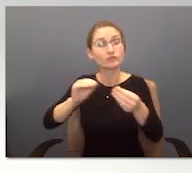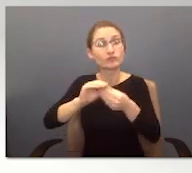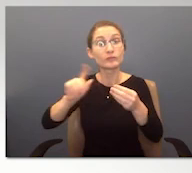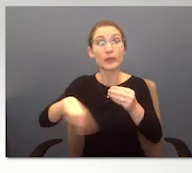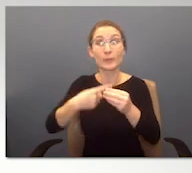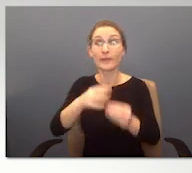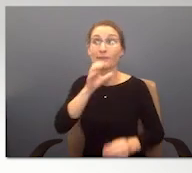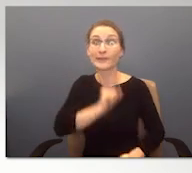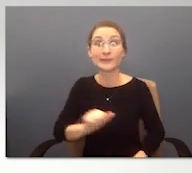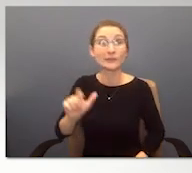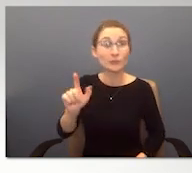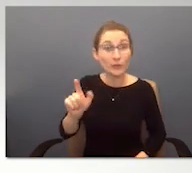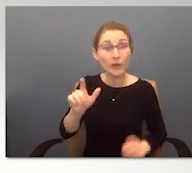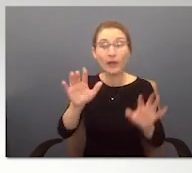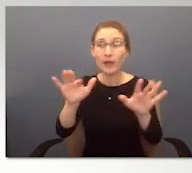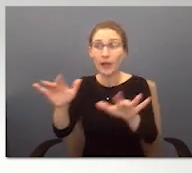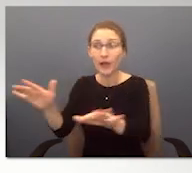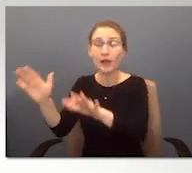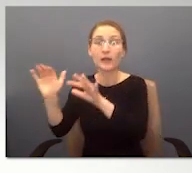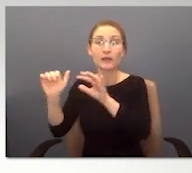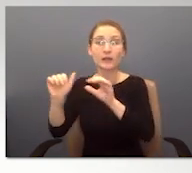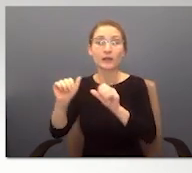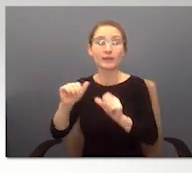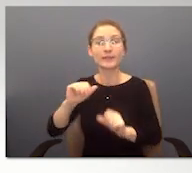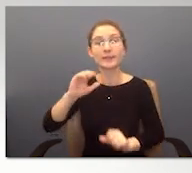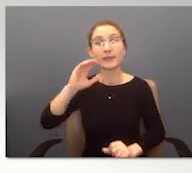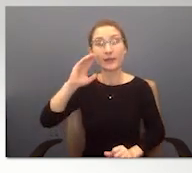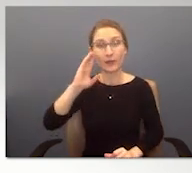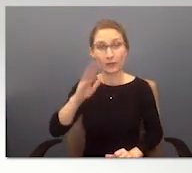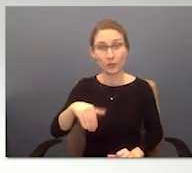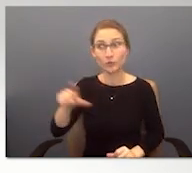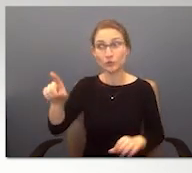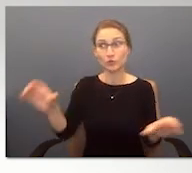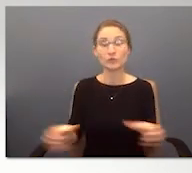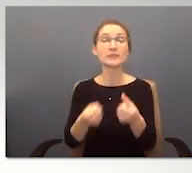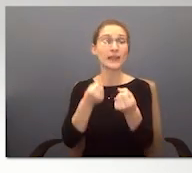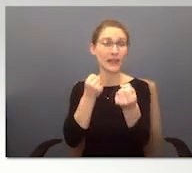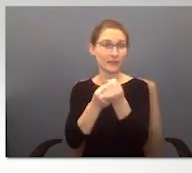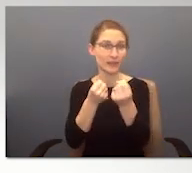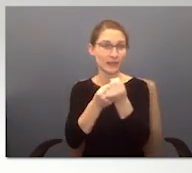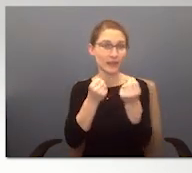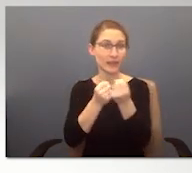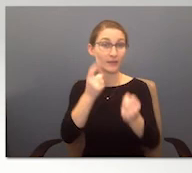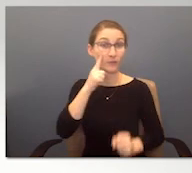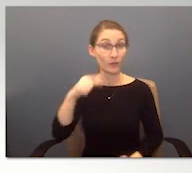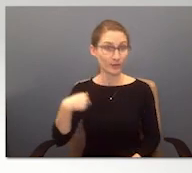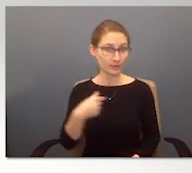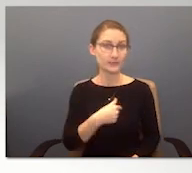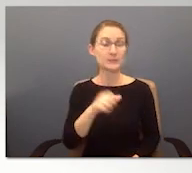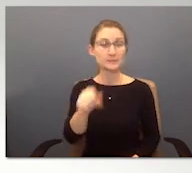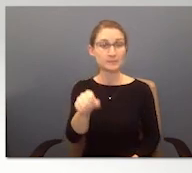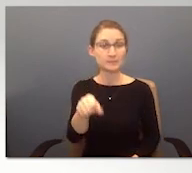I'm like, I understand. so, and I know that she does do some advocating for us.